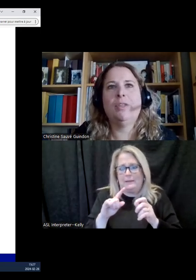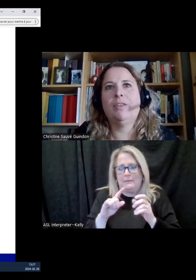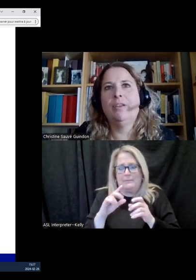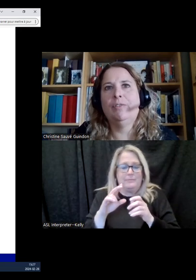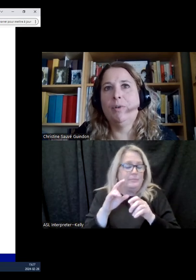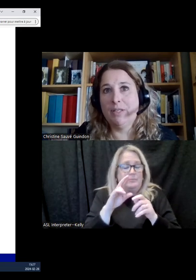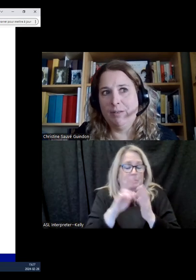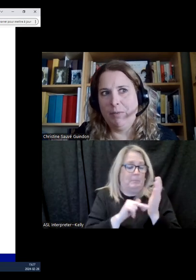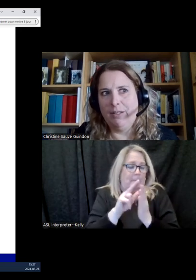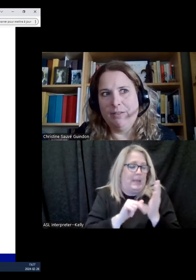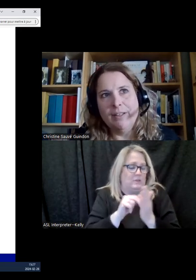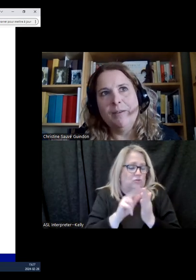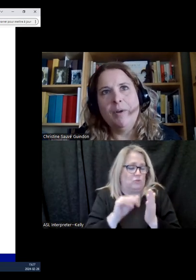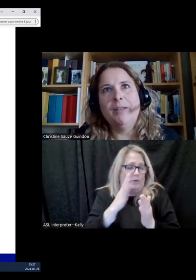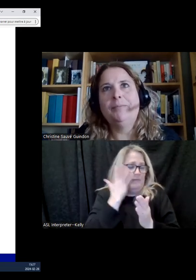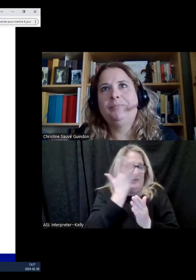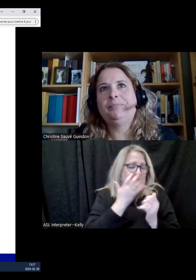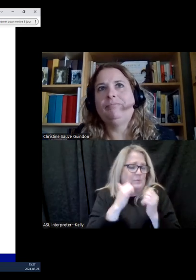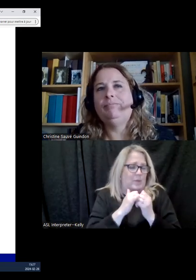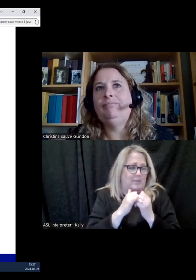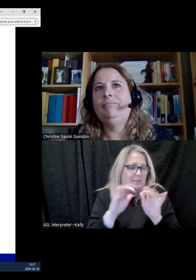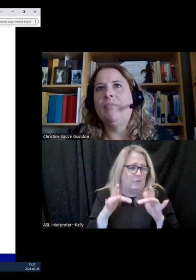over with fluorescent paint, right?